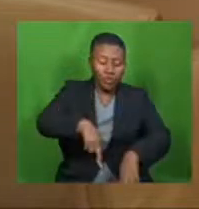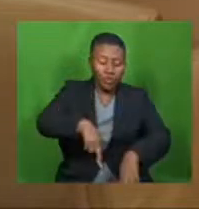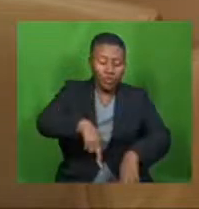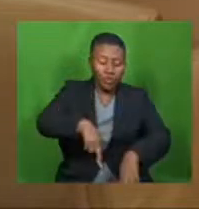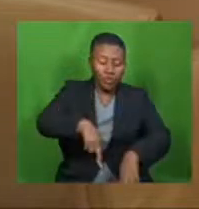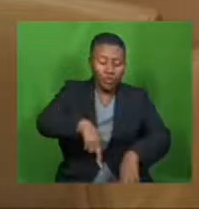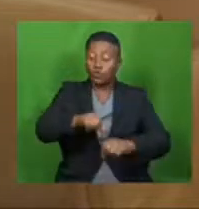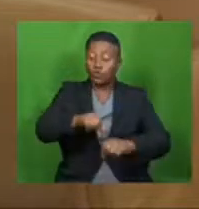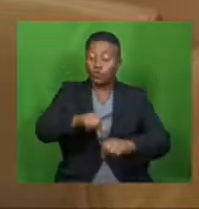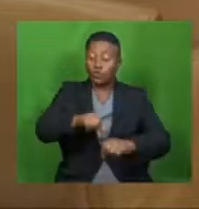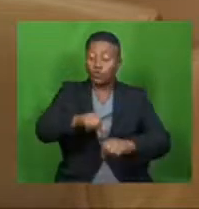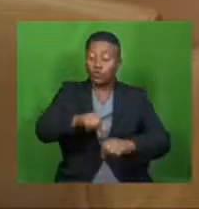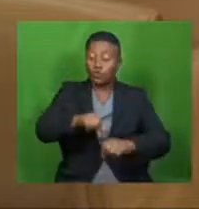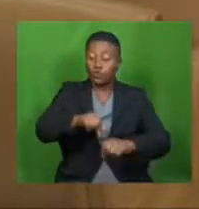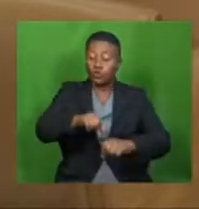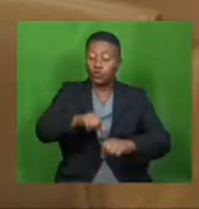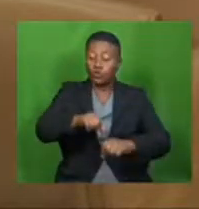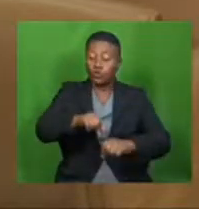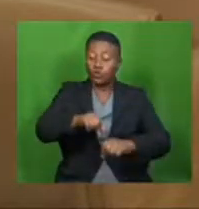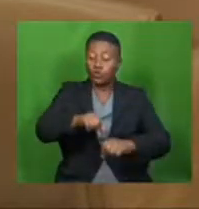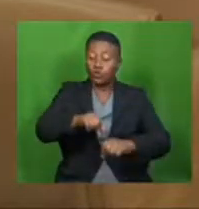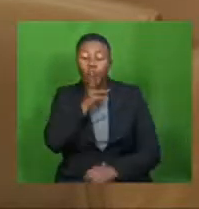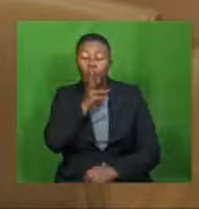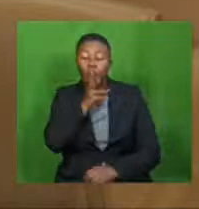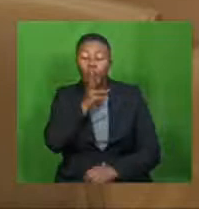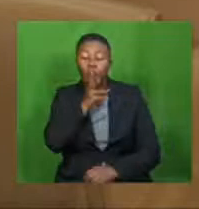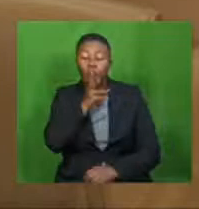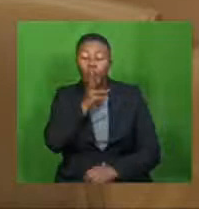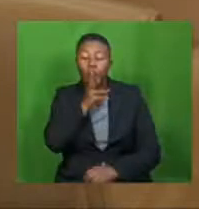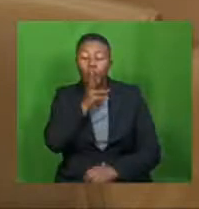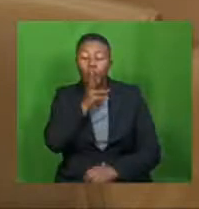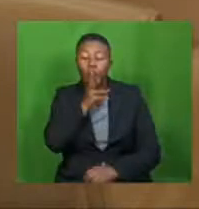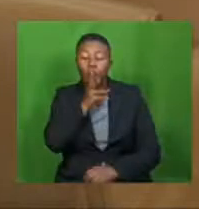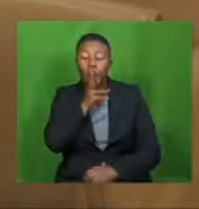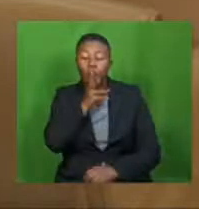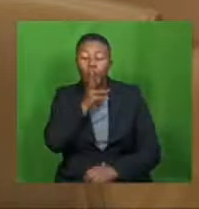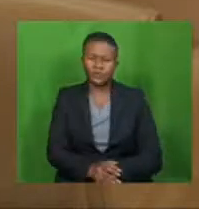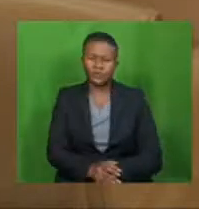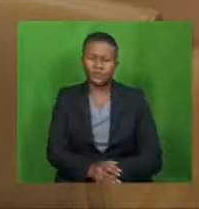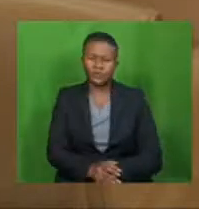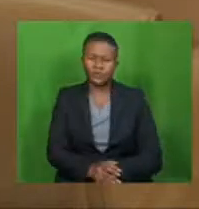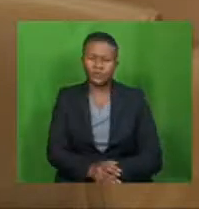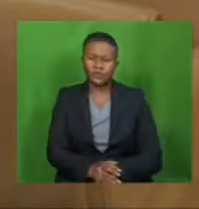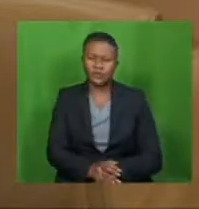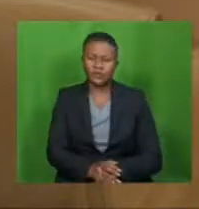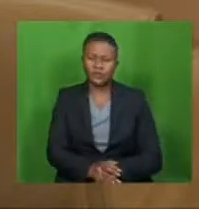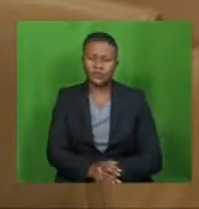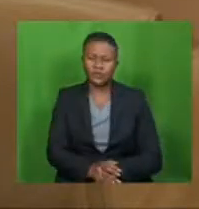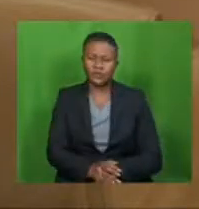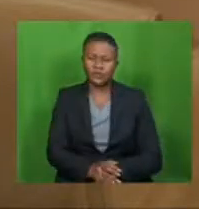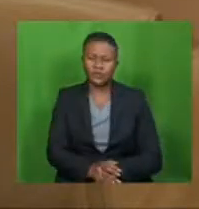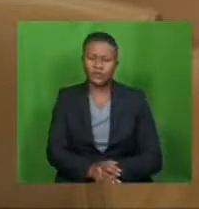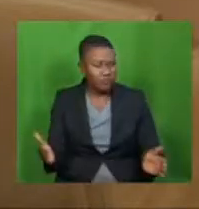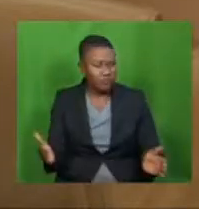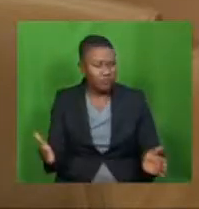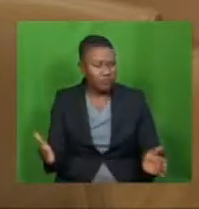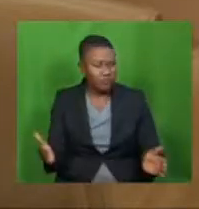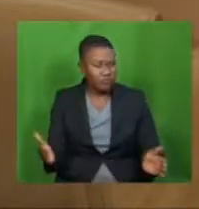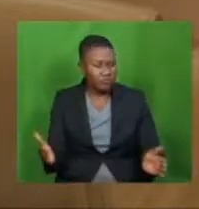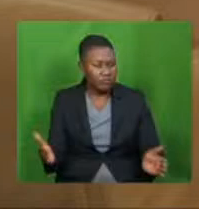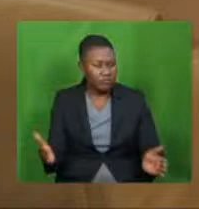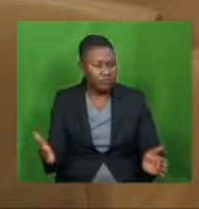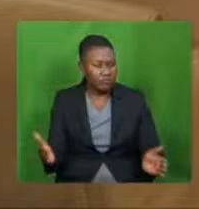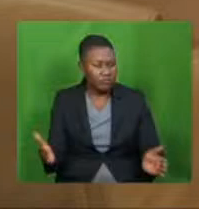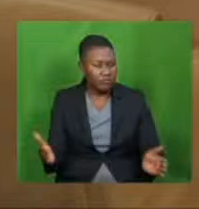protect our environment. Mr. Speaker, I urge upon the House that we can actually